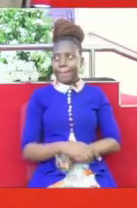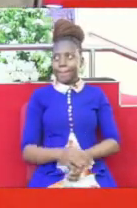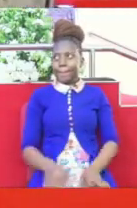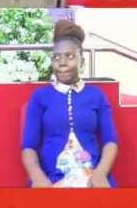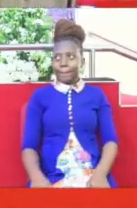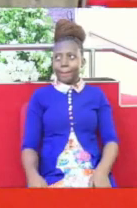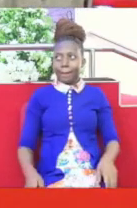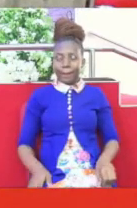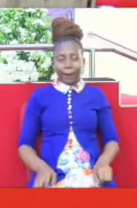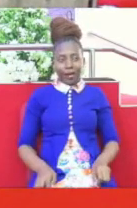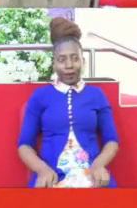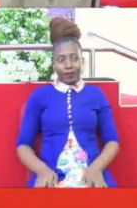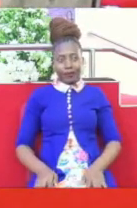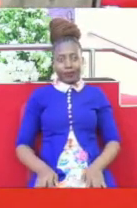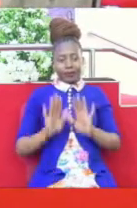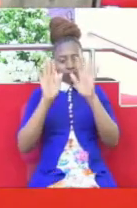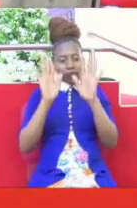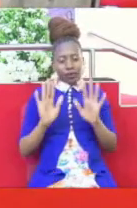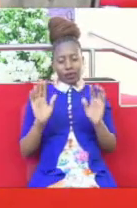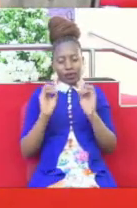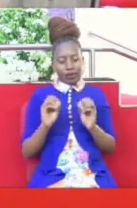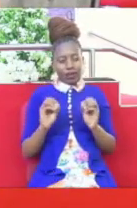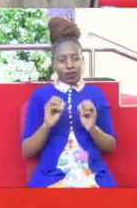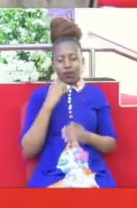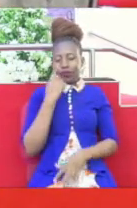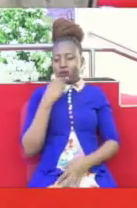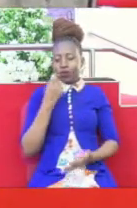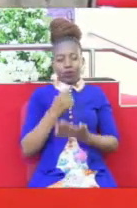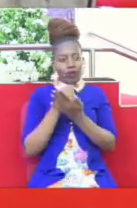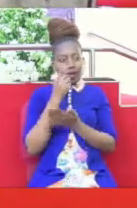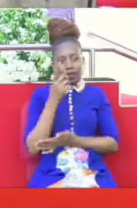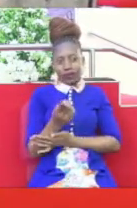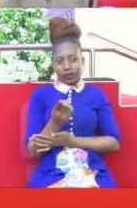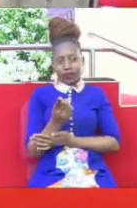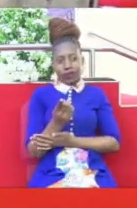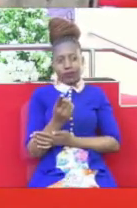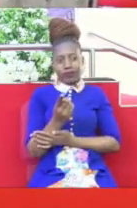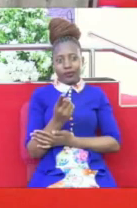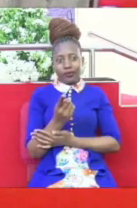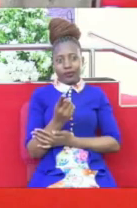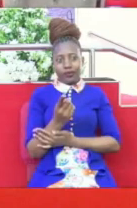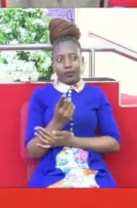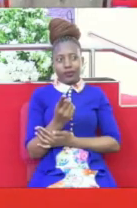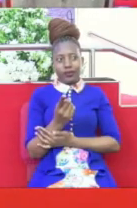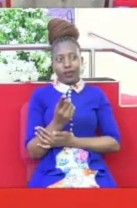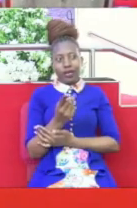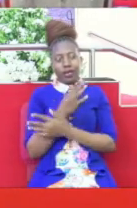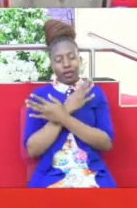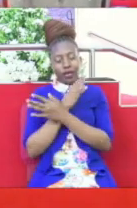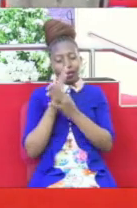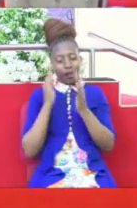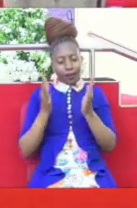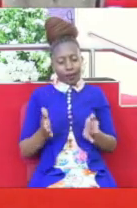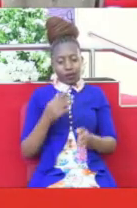That no matter who helped you, you would probably be their friends, be a friend to them until the day you die. Lazima yule ambaye alikusaidia mtakuwa marafiki mpaka